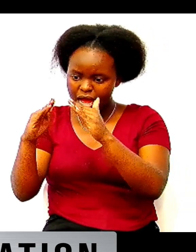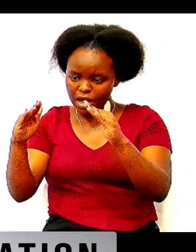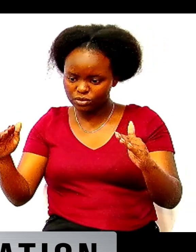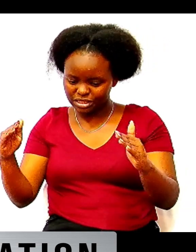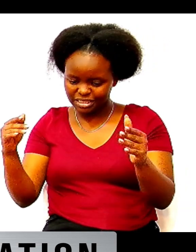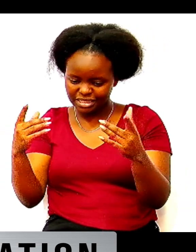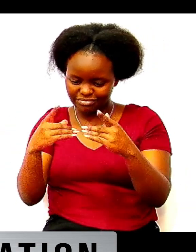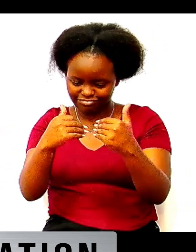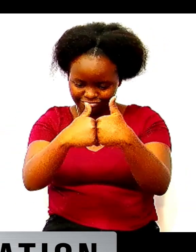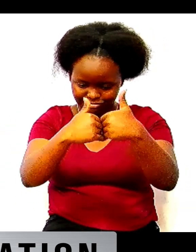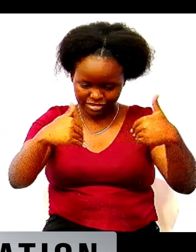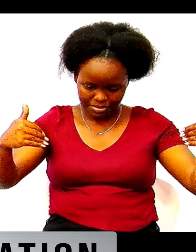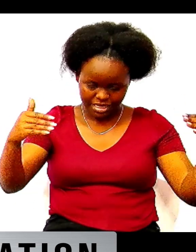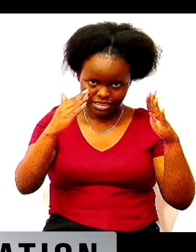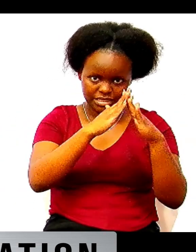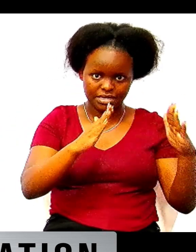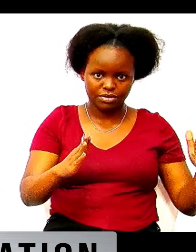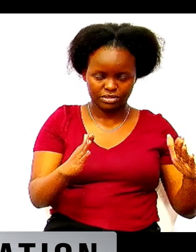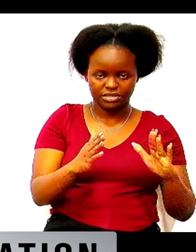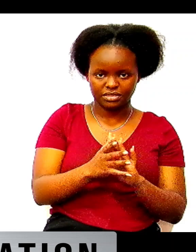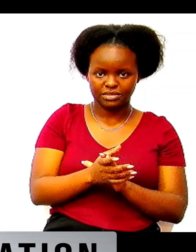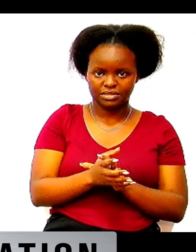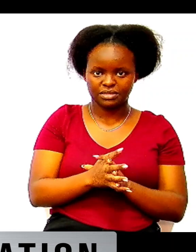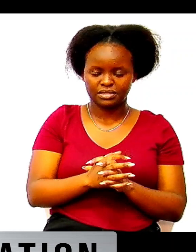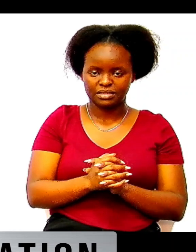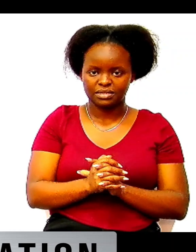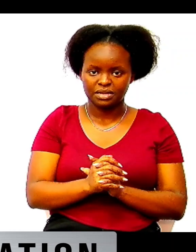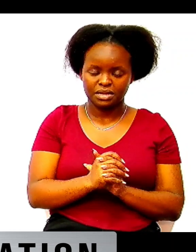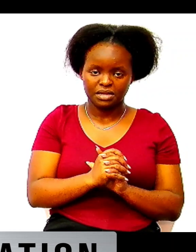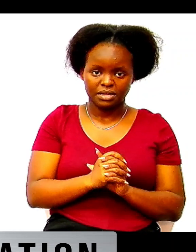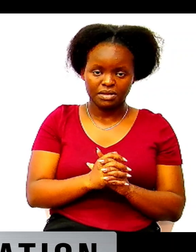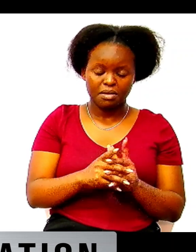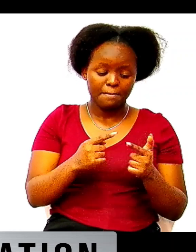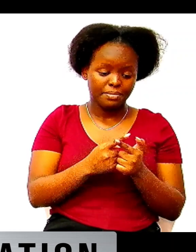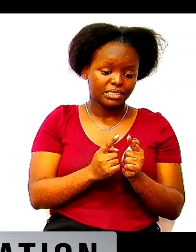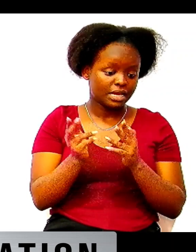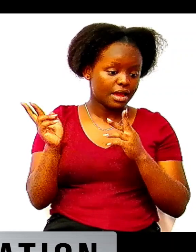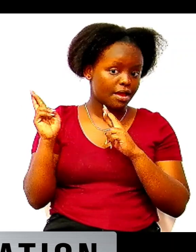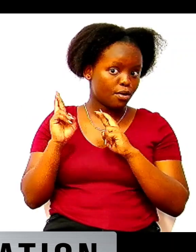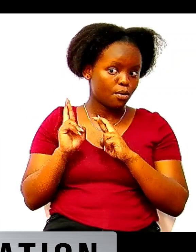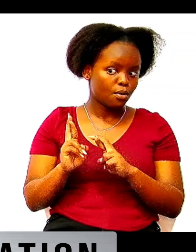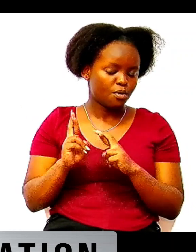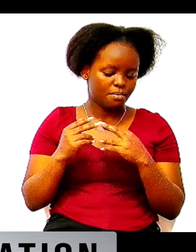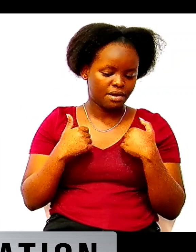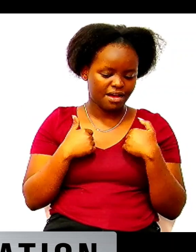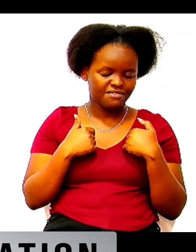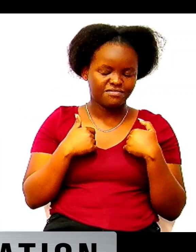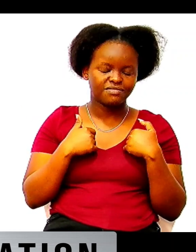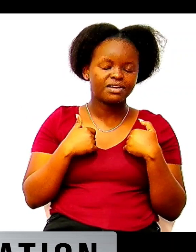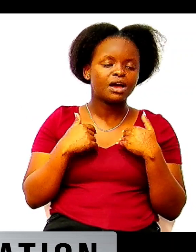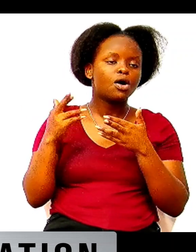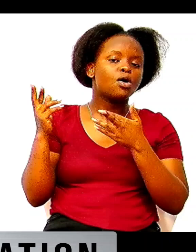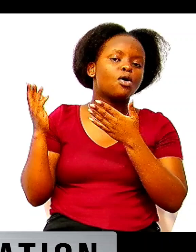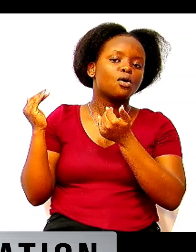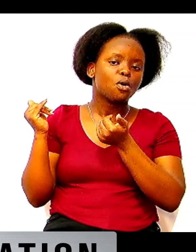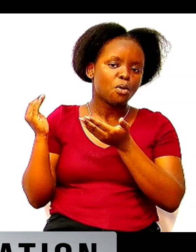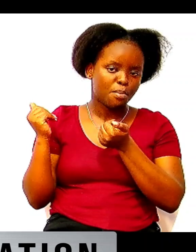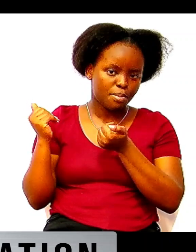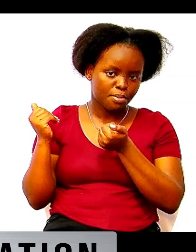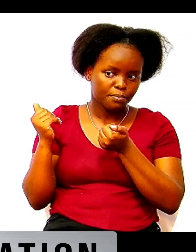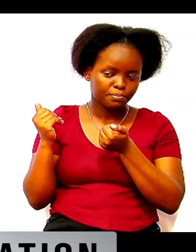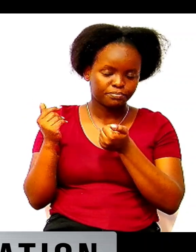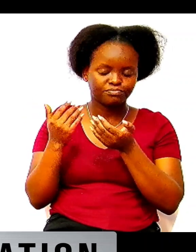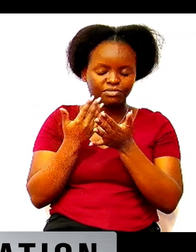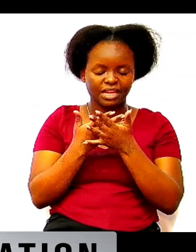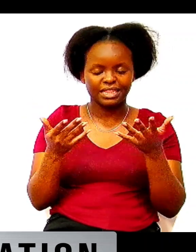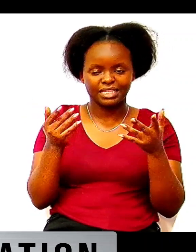It's very unfortunate. Right. But Jonah, I hope that there is a light at the end of the tunnel. I think those things you're